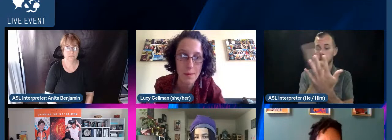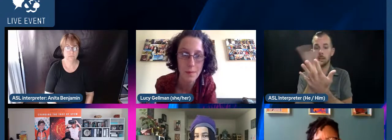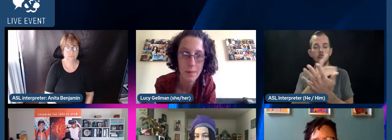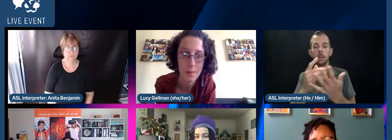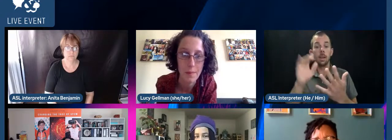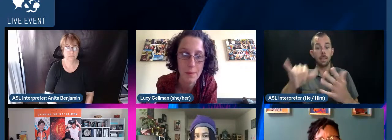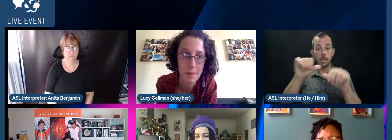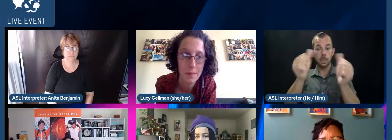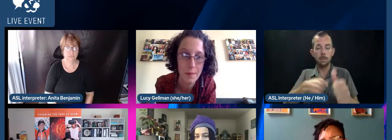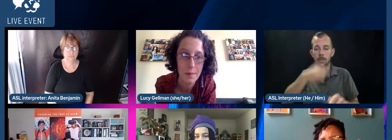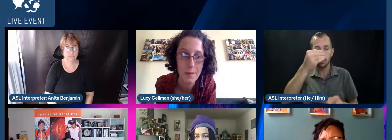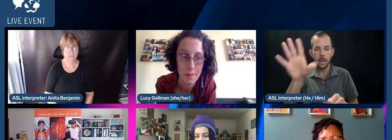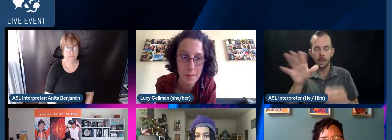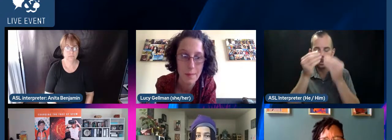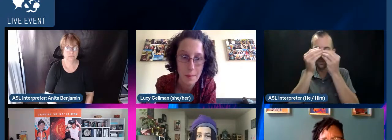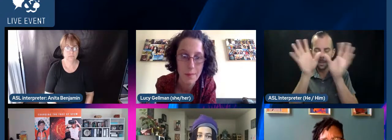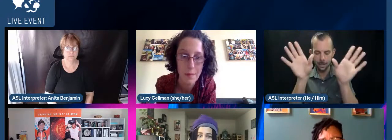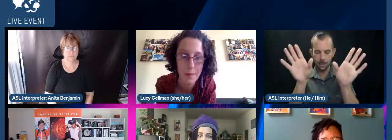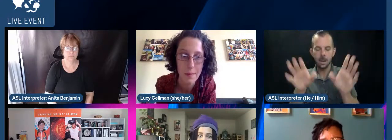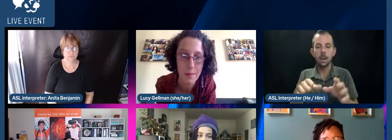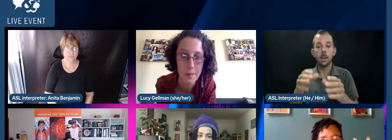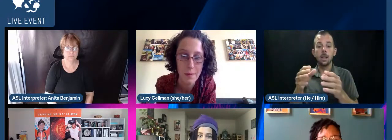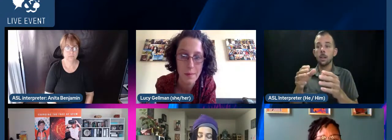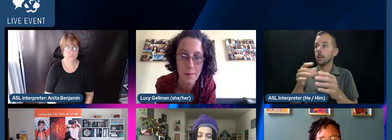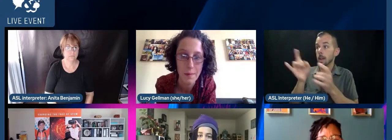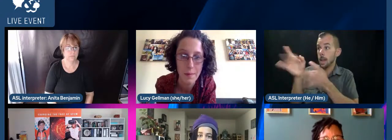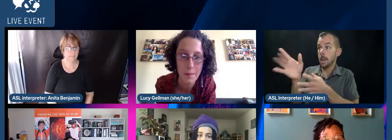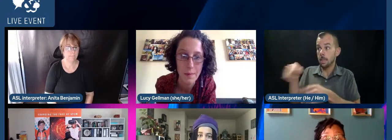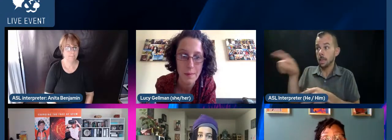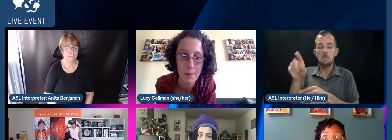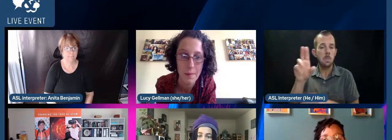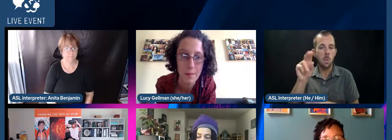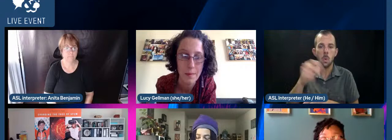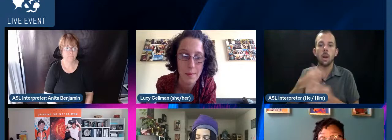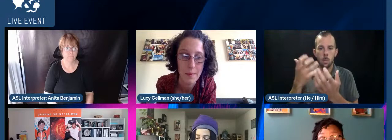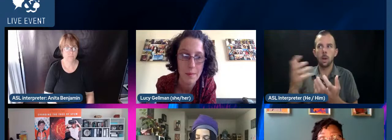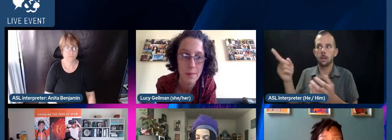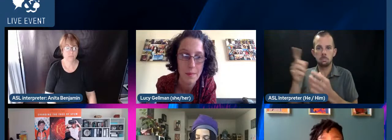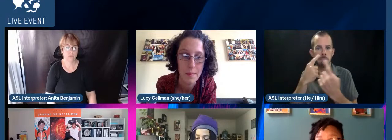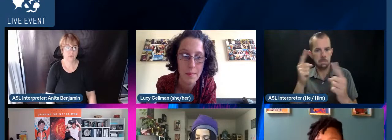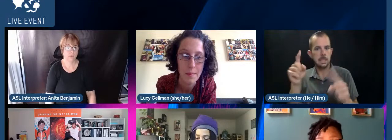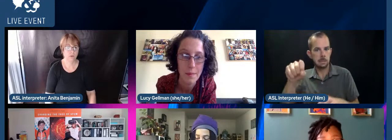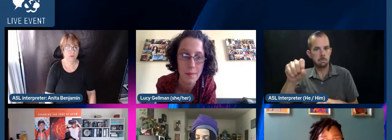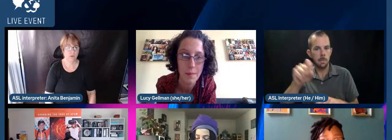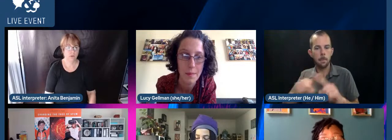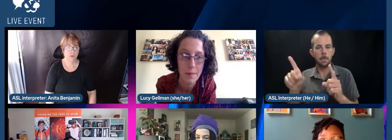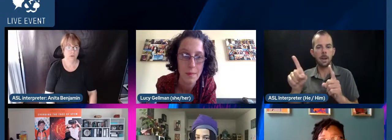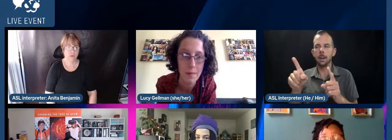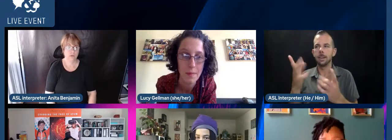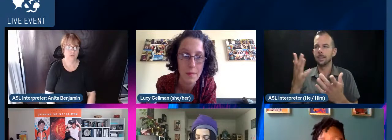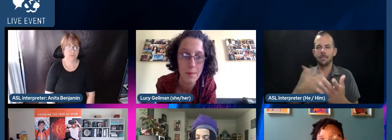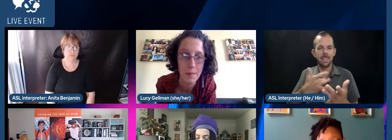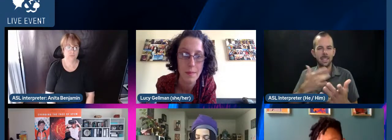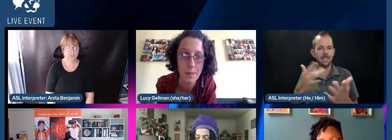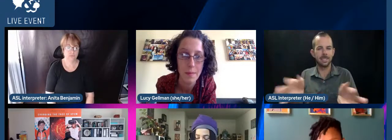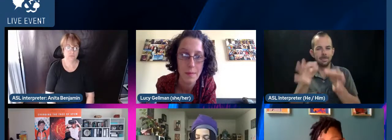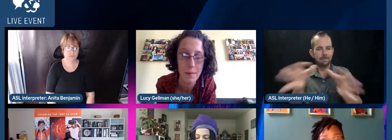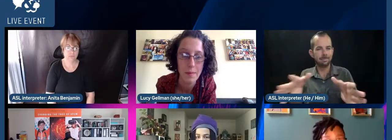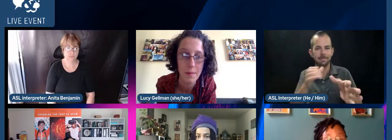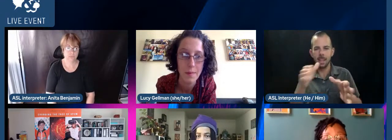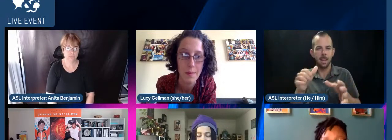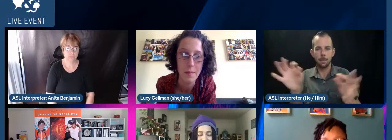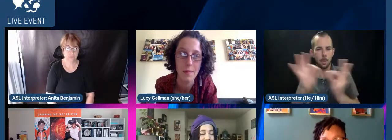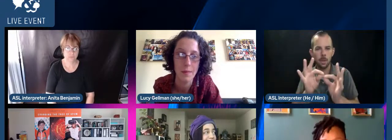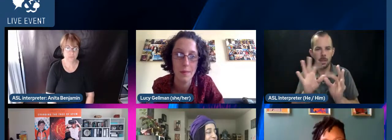them. I don't hate them. I want them to succeed. I like the graphic, you know? Like, maybe that's important. I don't know. But, like, like autistic kids are getting shocked to death